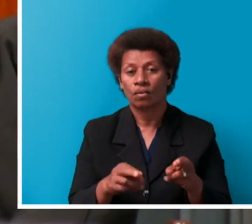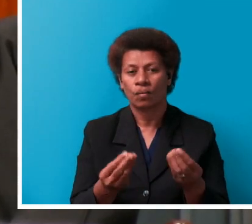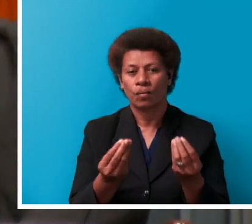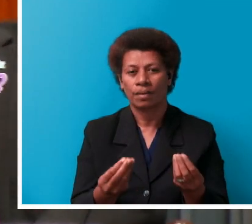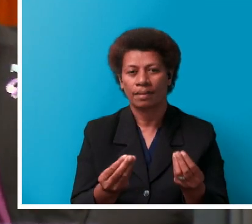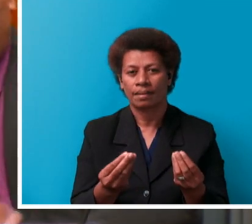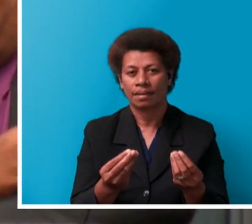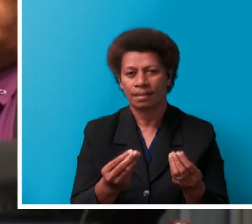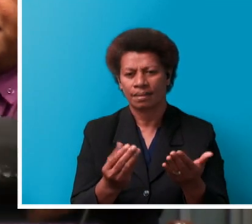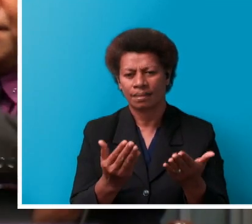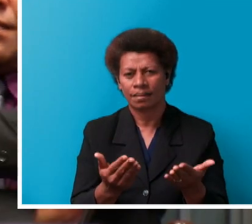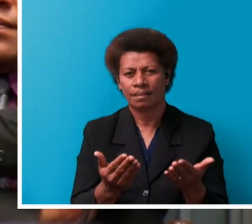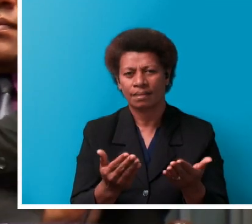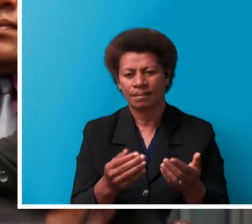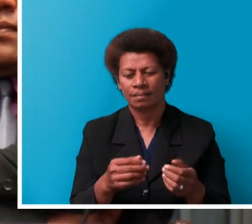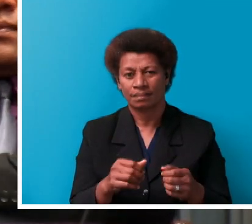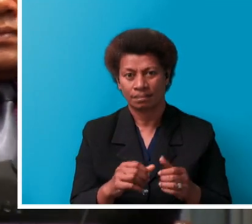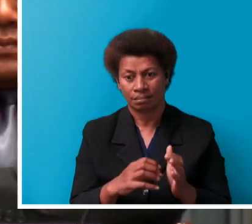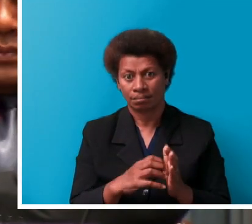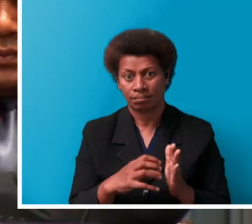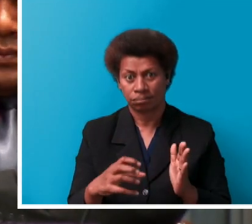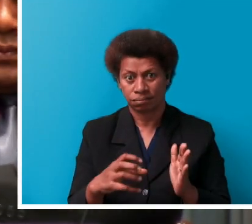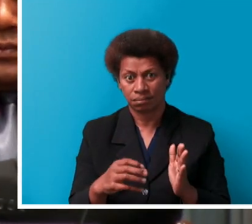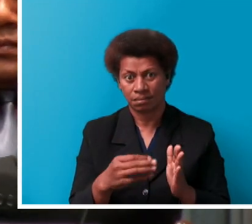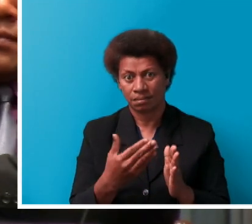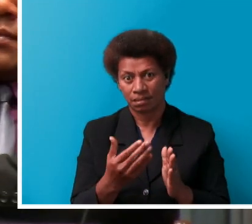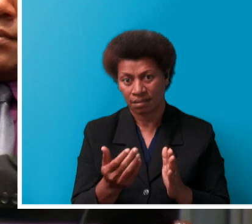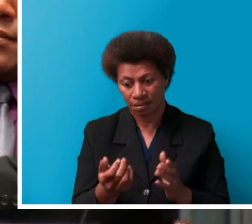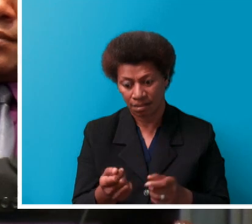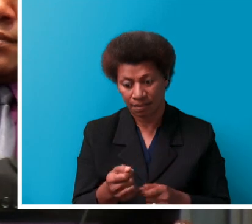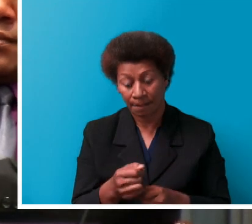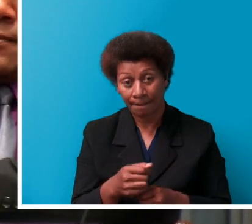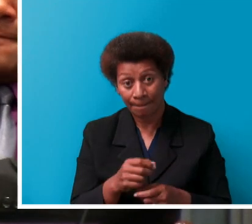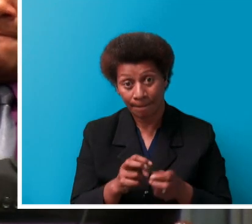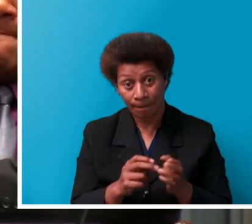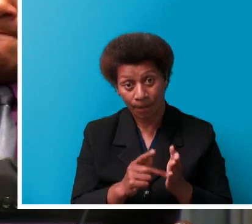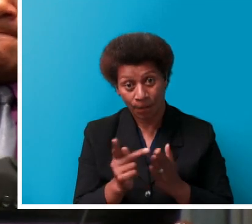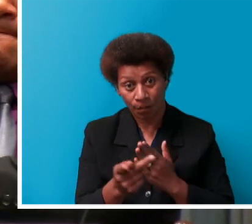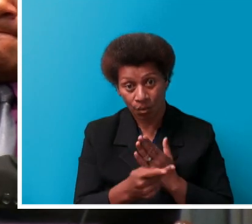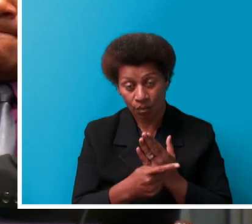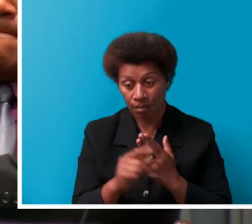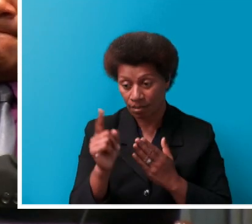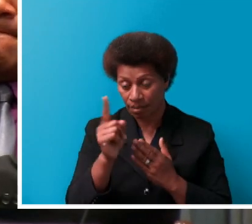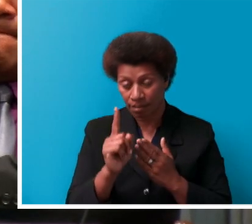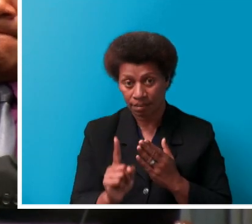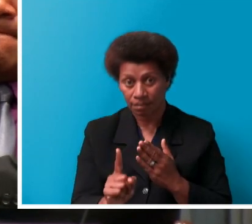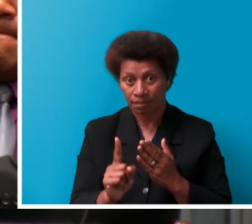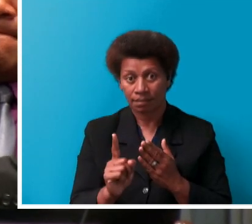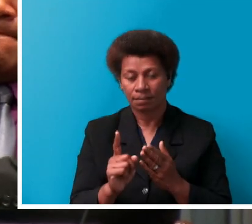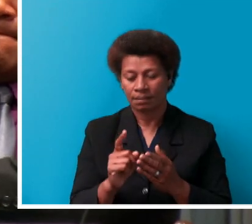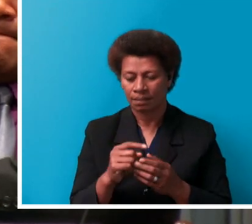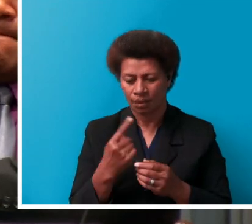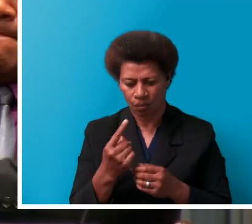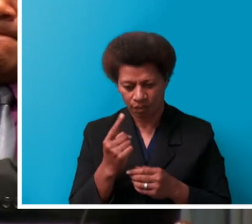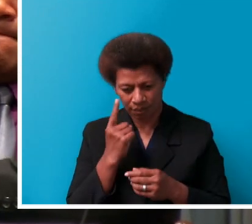our transport network. We have expanded training programs for electric vehicles examiners who will determine the fitness